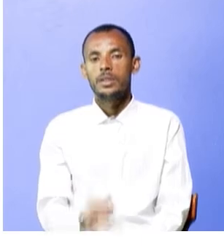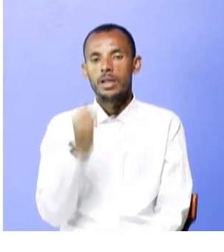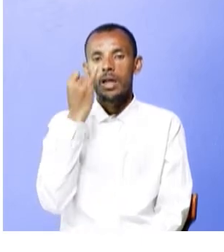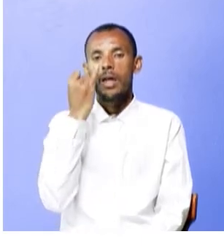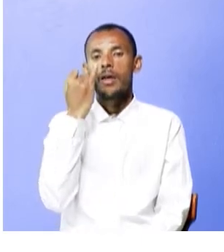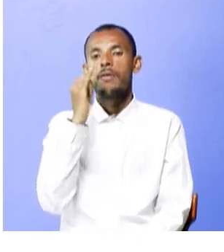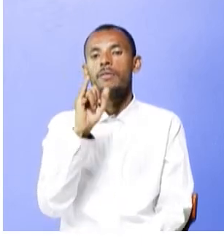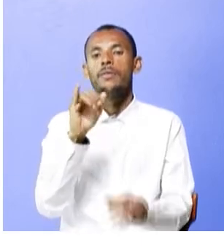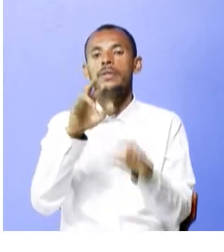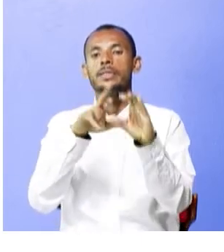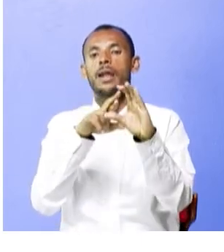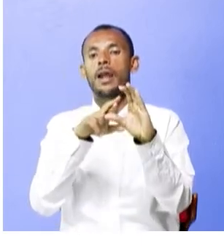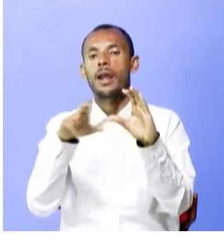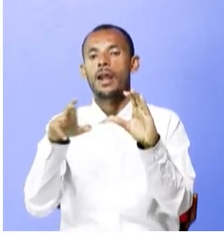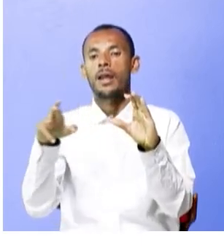the radius of